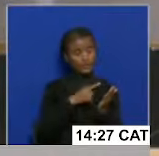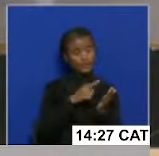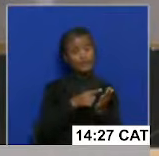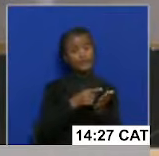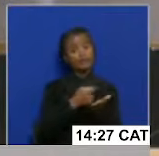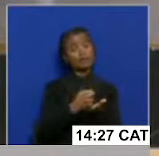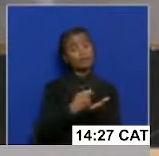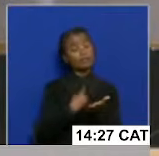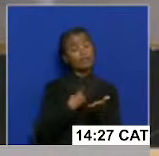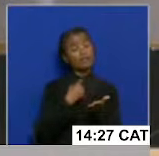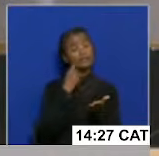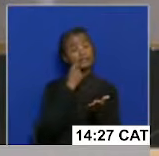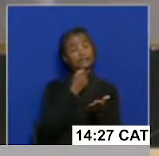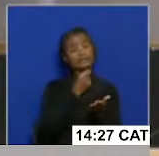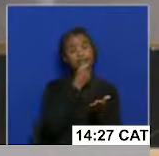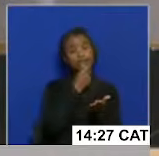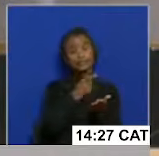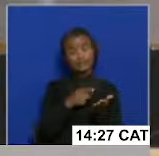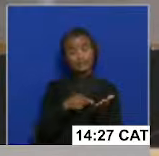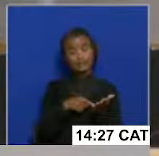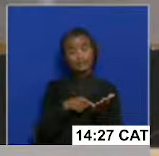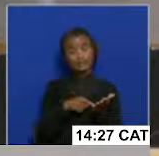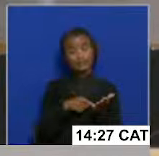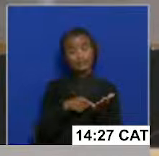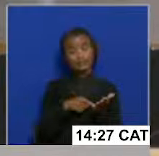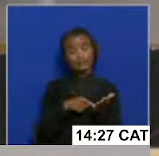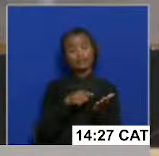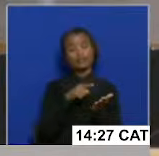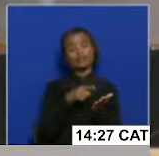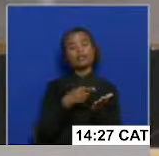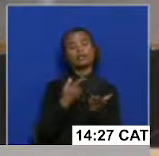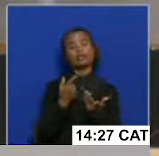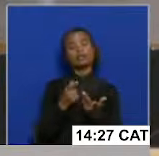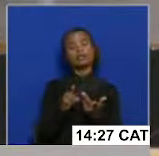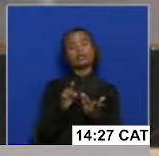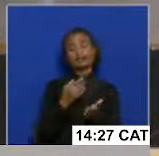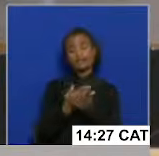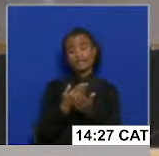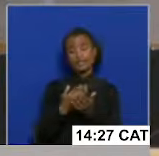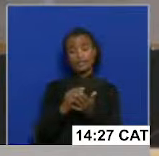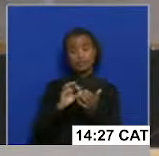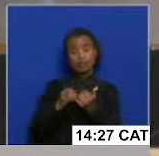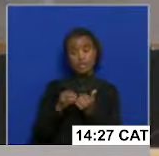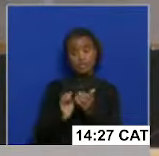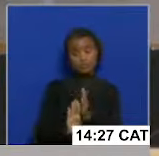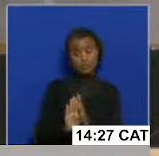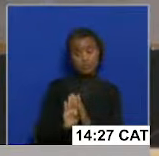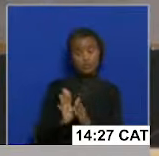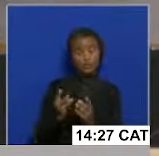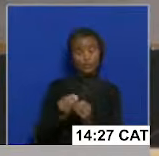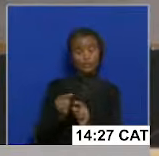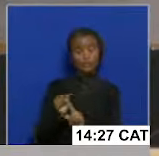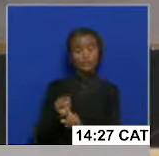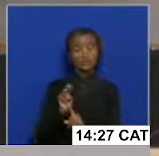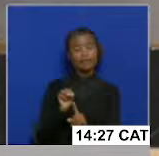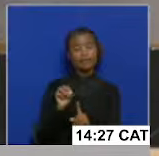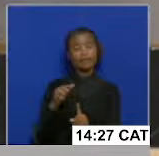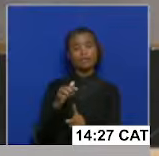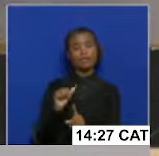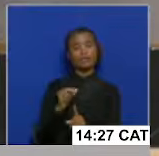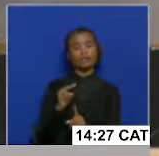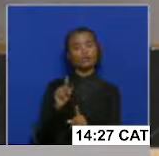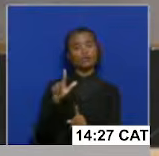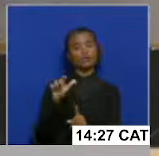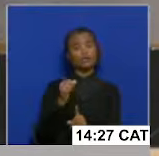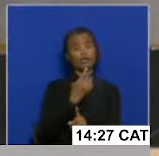not made any movement with Makakula? It's like on our chats, I didn't respond to that. I